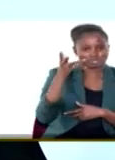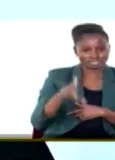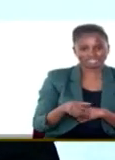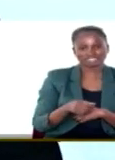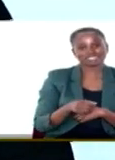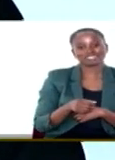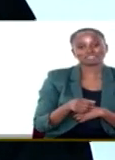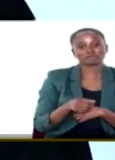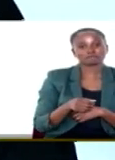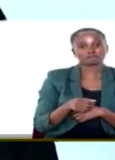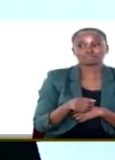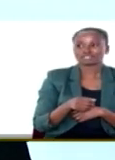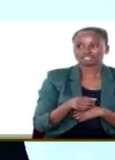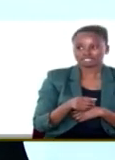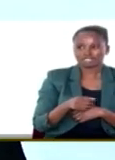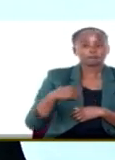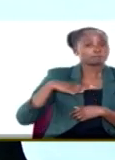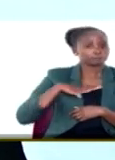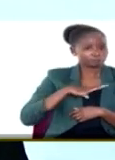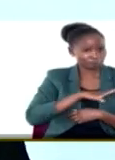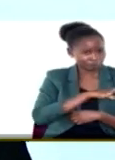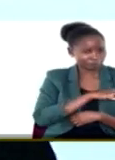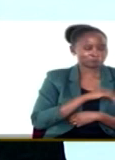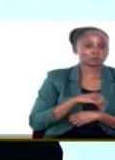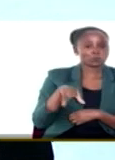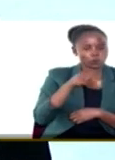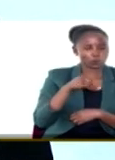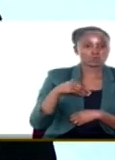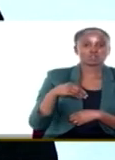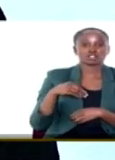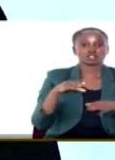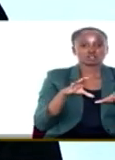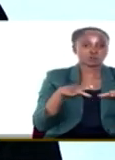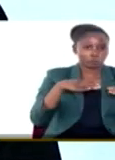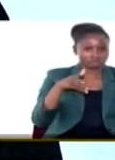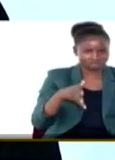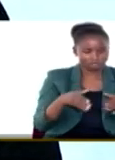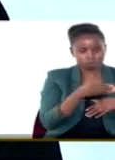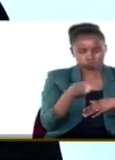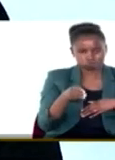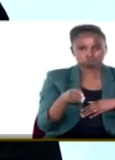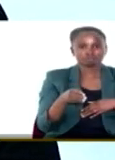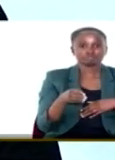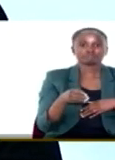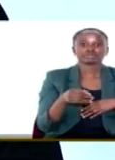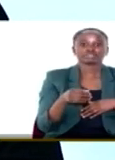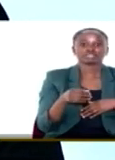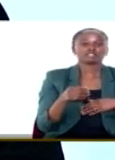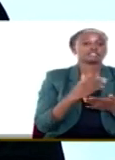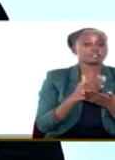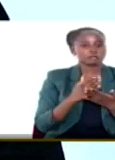ambassadors and high commissioners, the veterans of the liberation struggle who have joined us this morning,